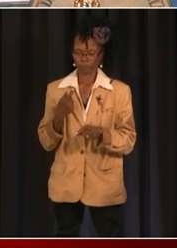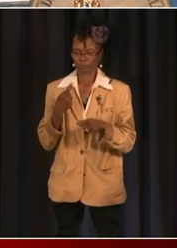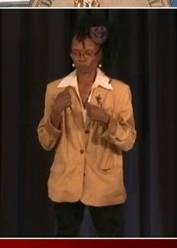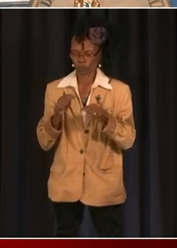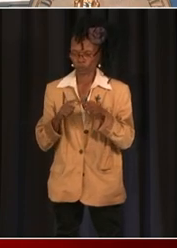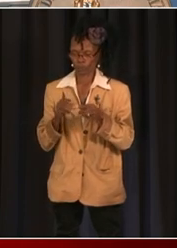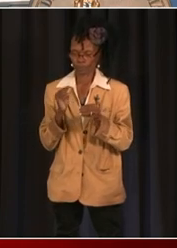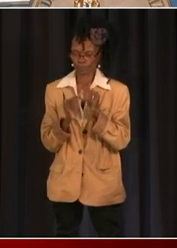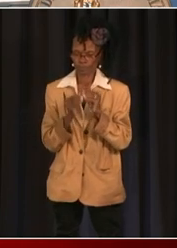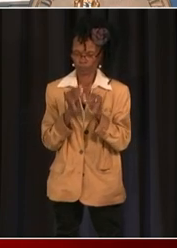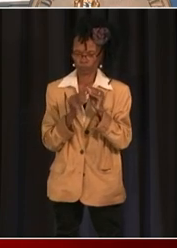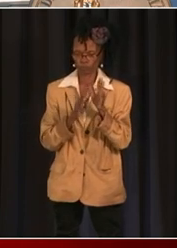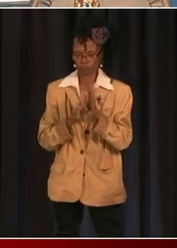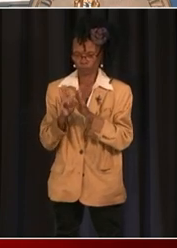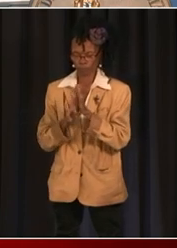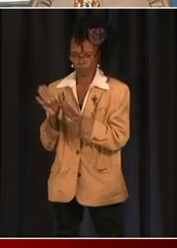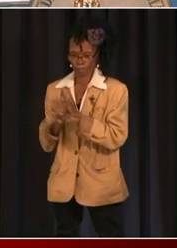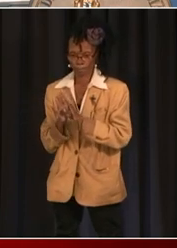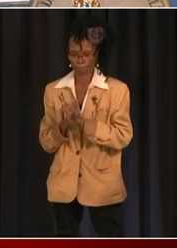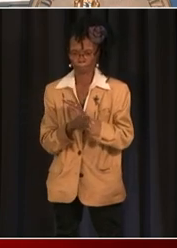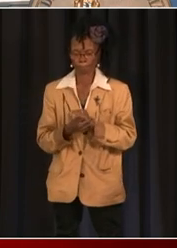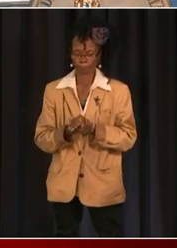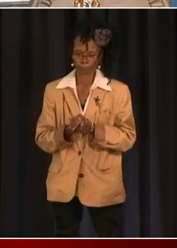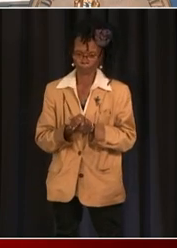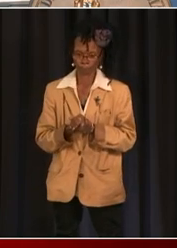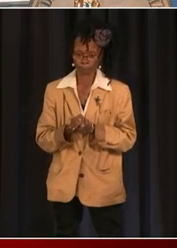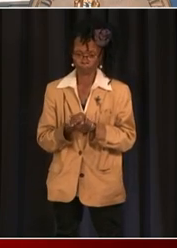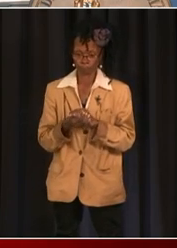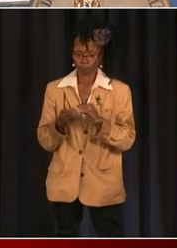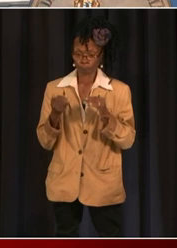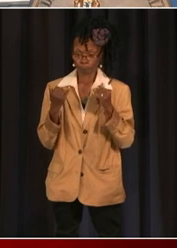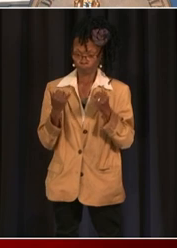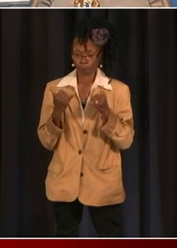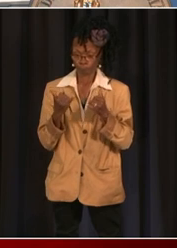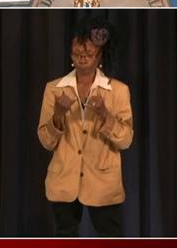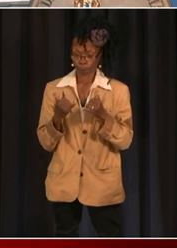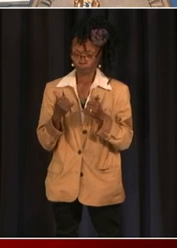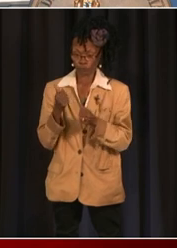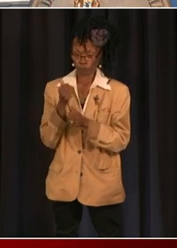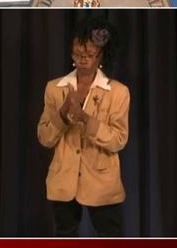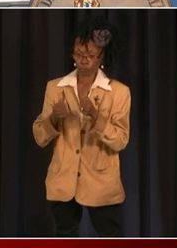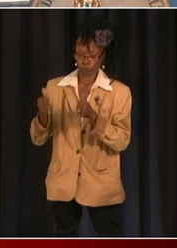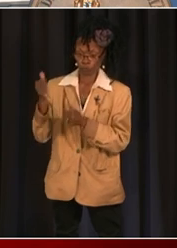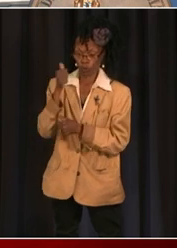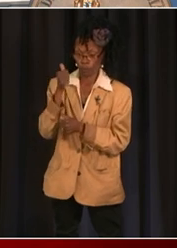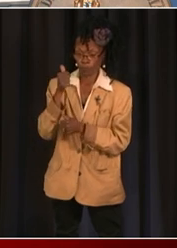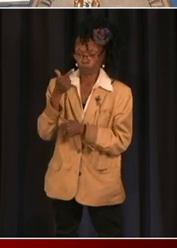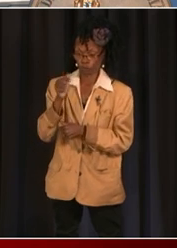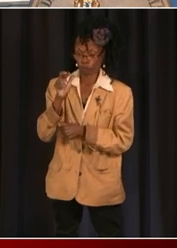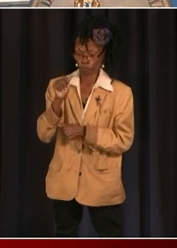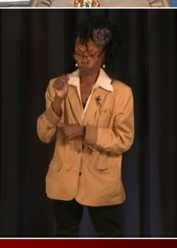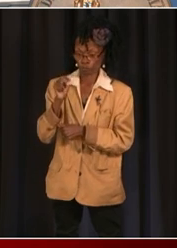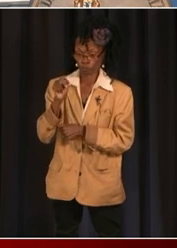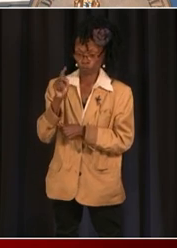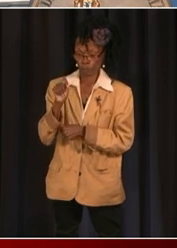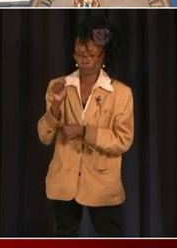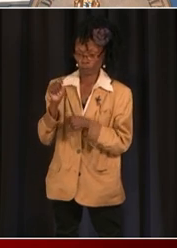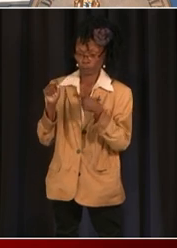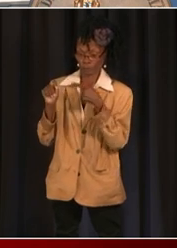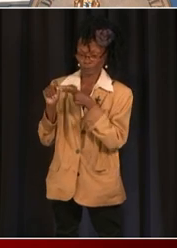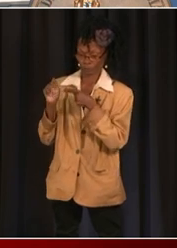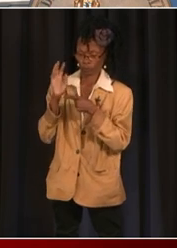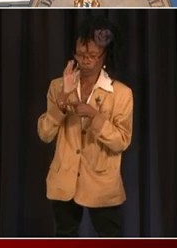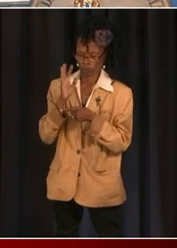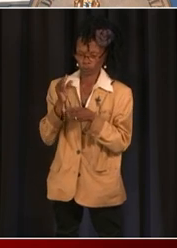turn now to Superintendent Grant, who is going to go over some information. As you know,